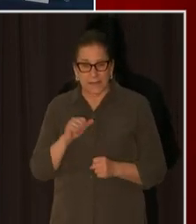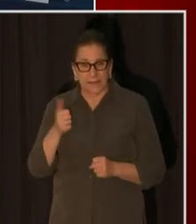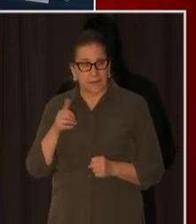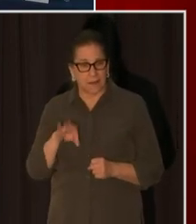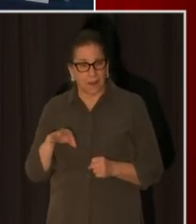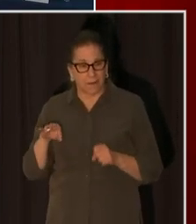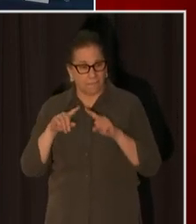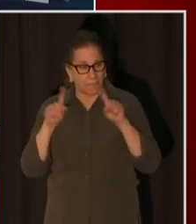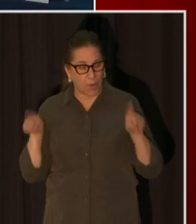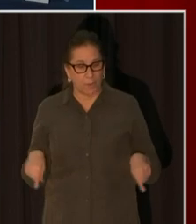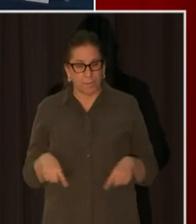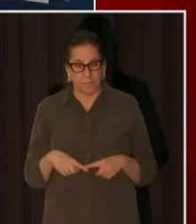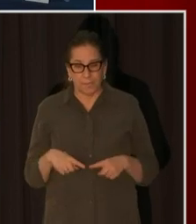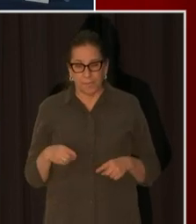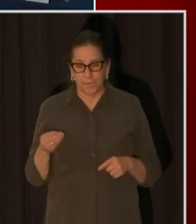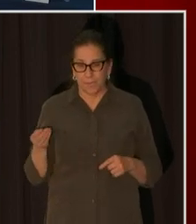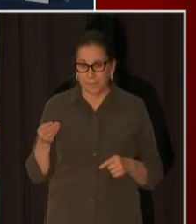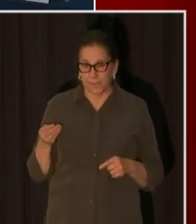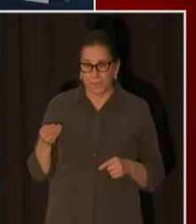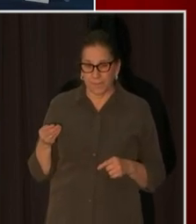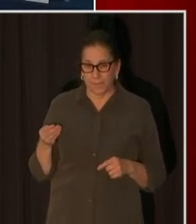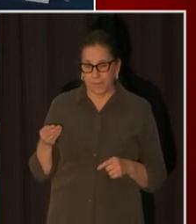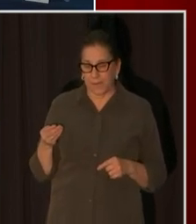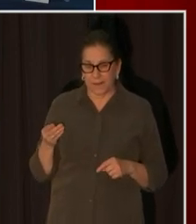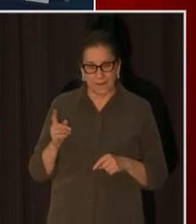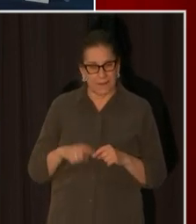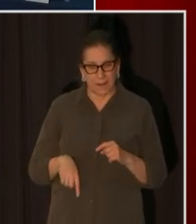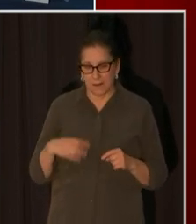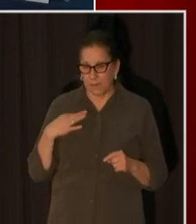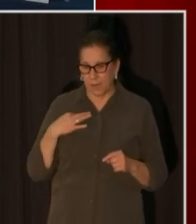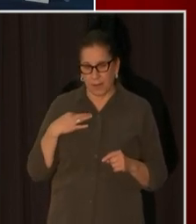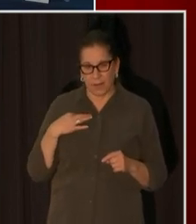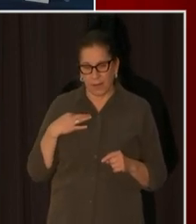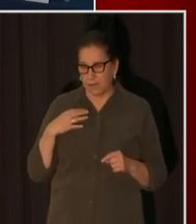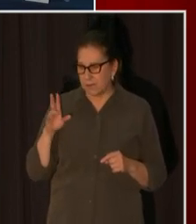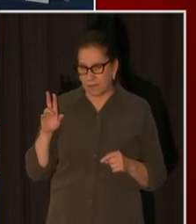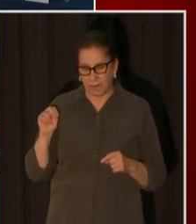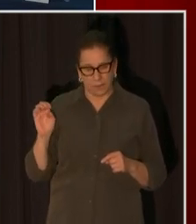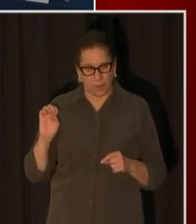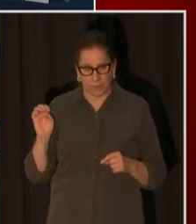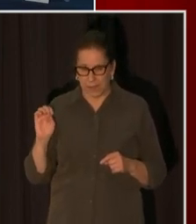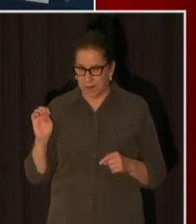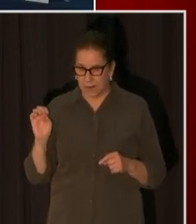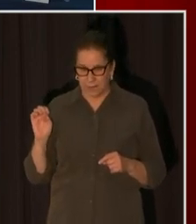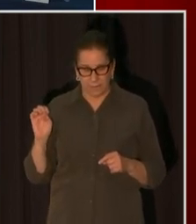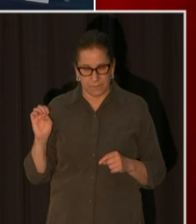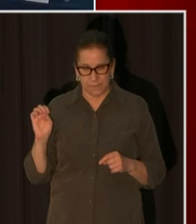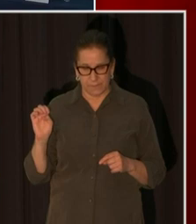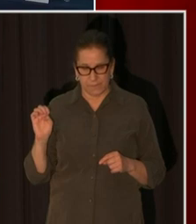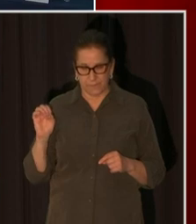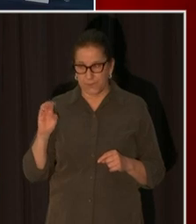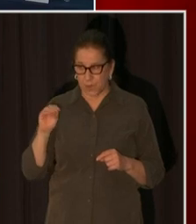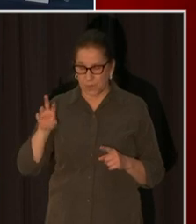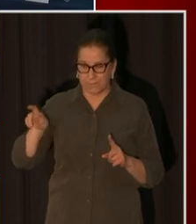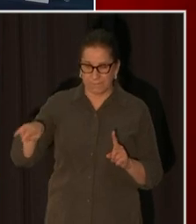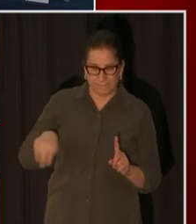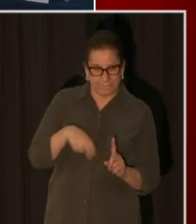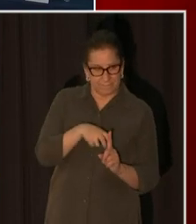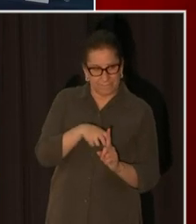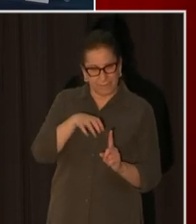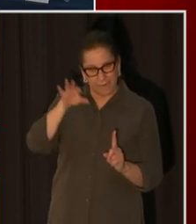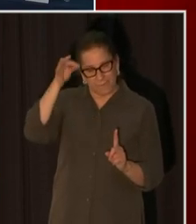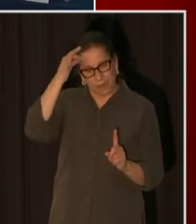by uninsurance, which is not the case. I was approved, incorrectly approved. So how do I rectify this situation so I can